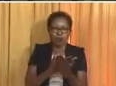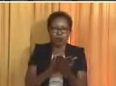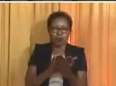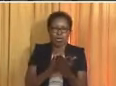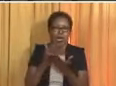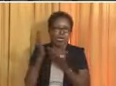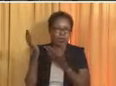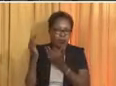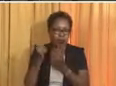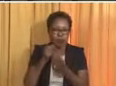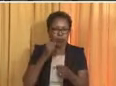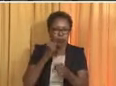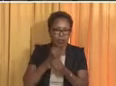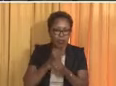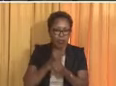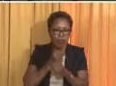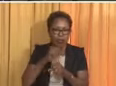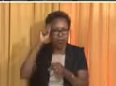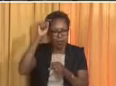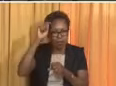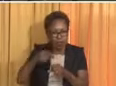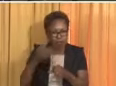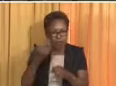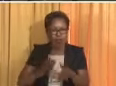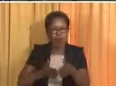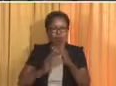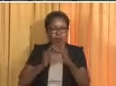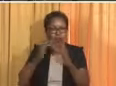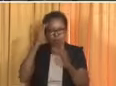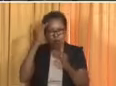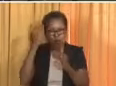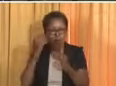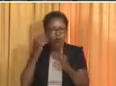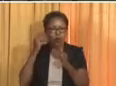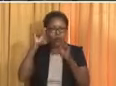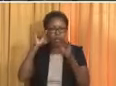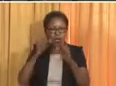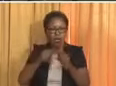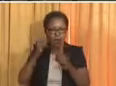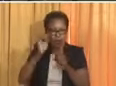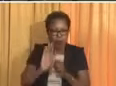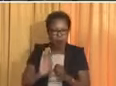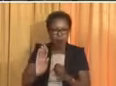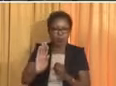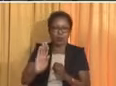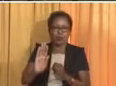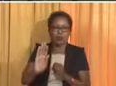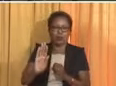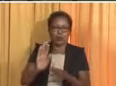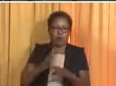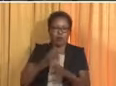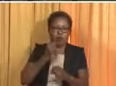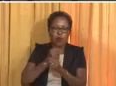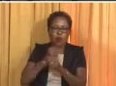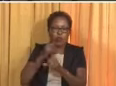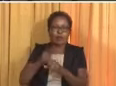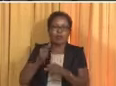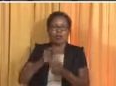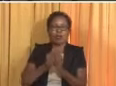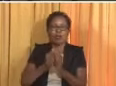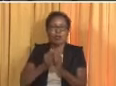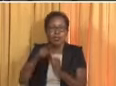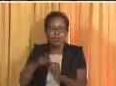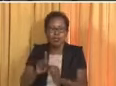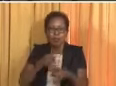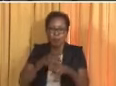the judgment of the Superior Court would prevent him from taking such amendments himself, although the clerk